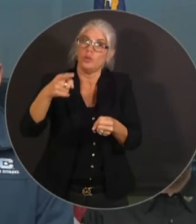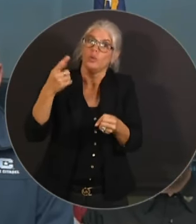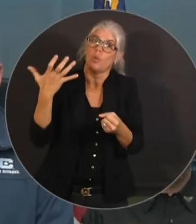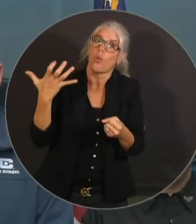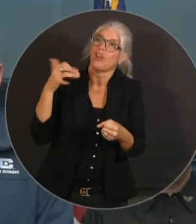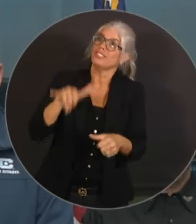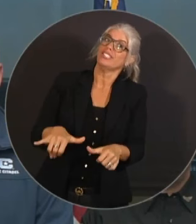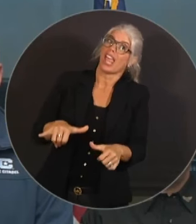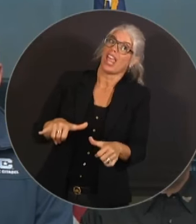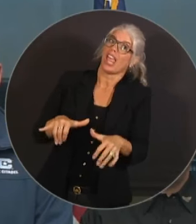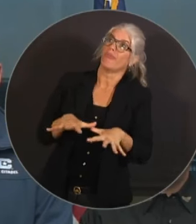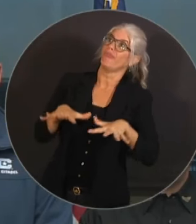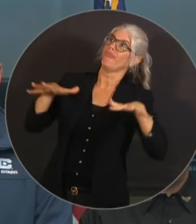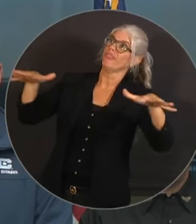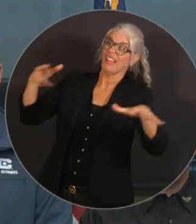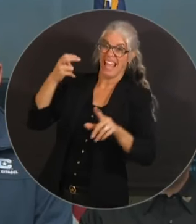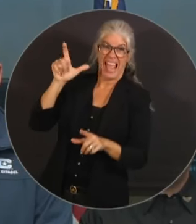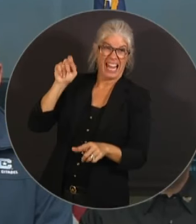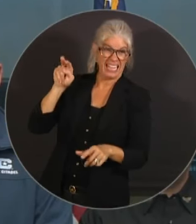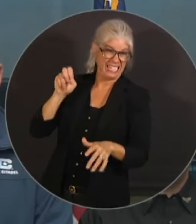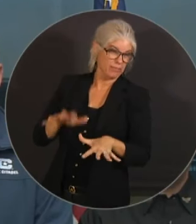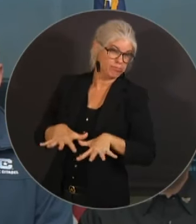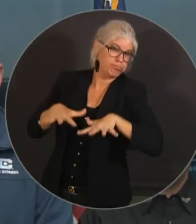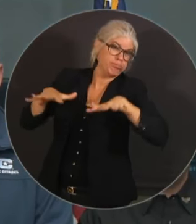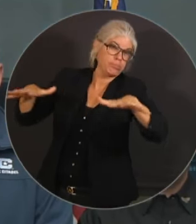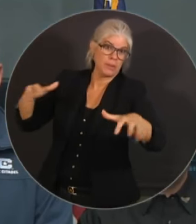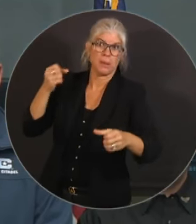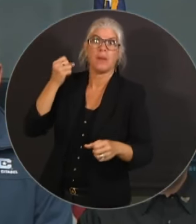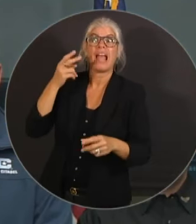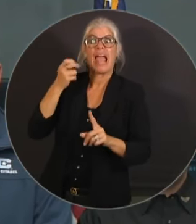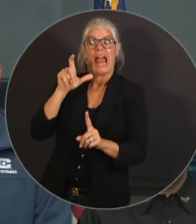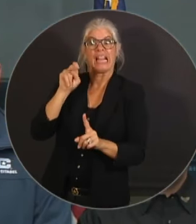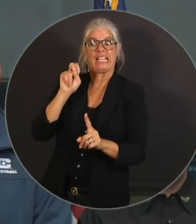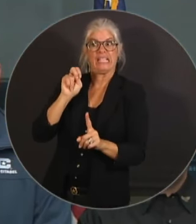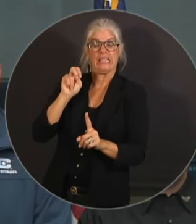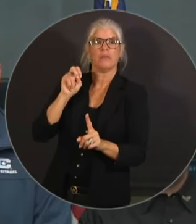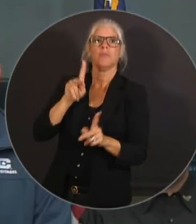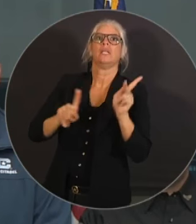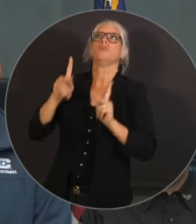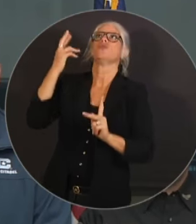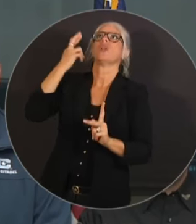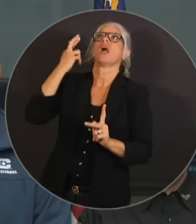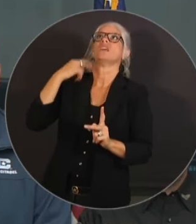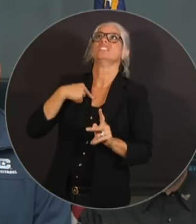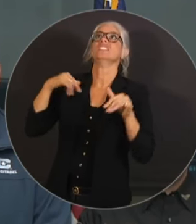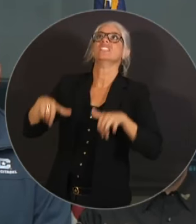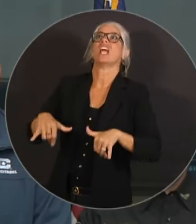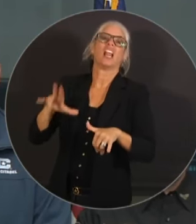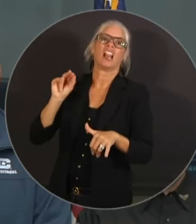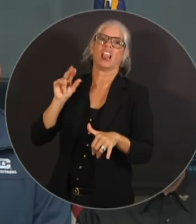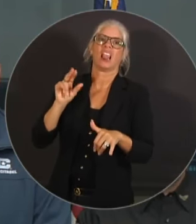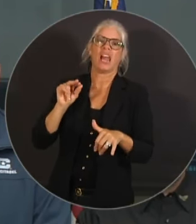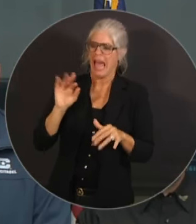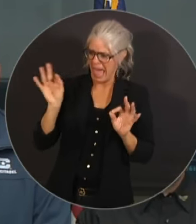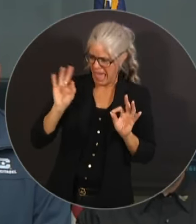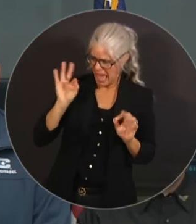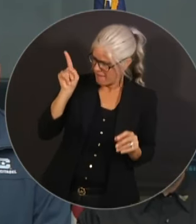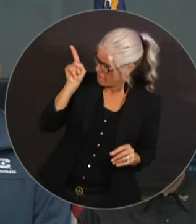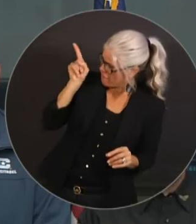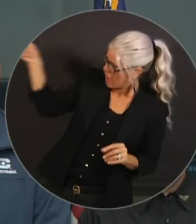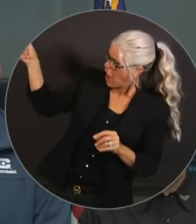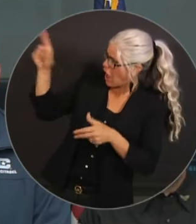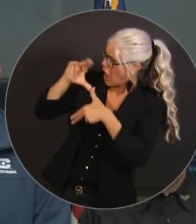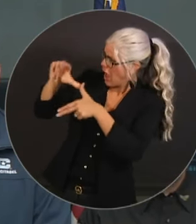Helene also oriented people. If a storm 100 miles off the coast can lead to feet of